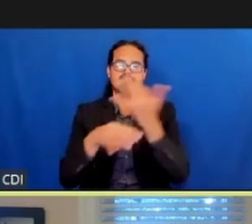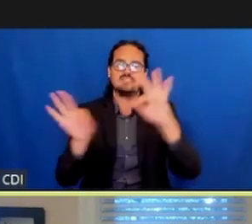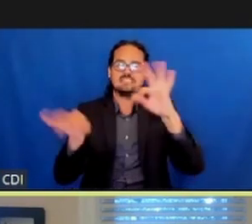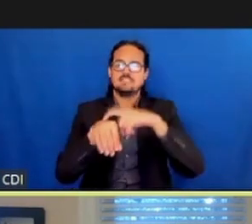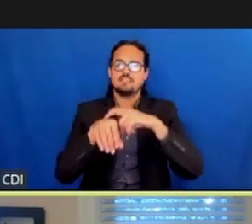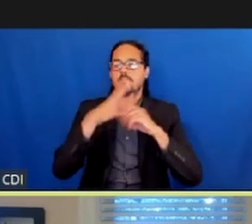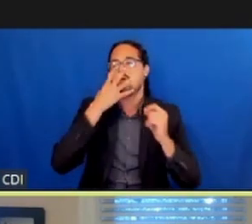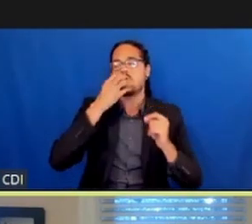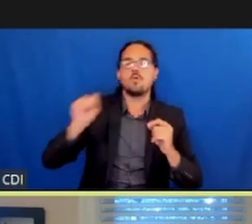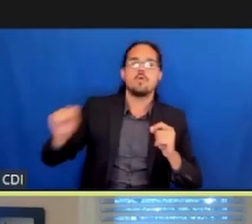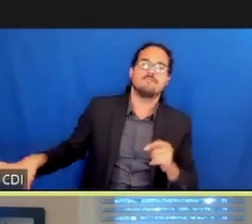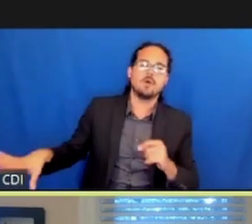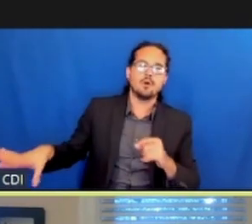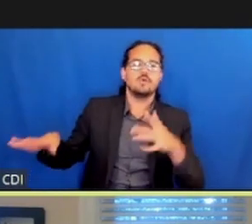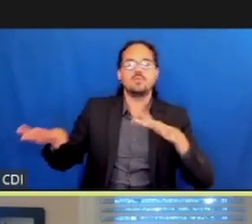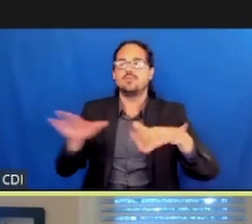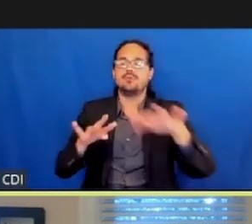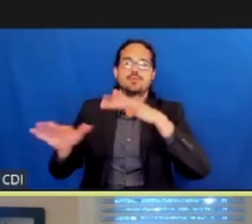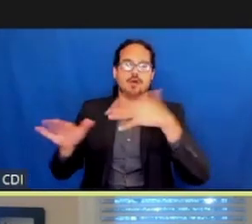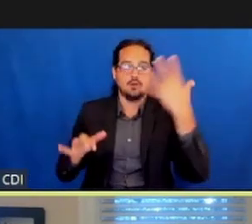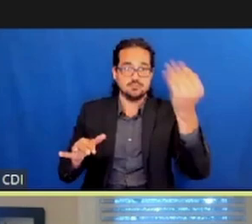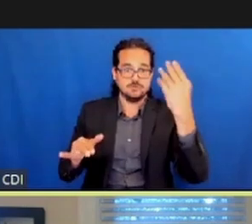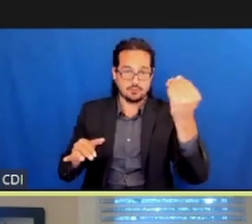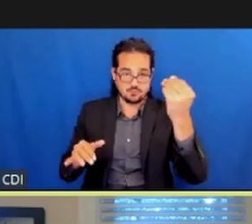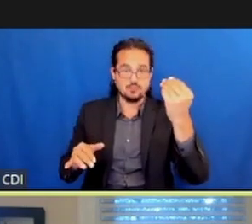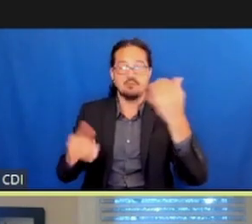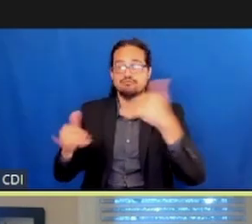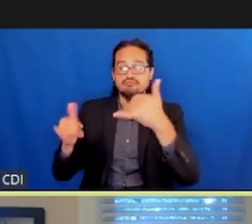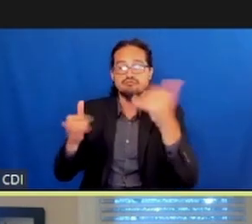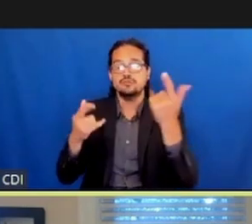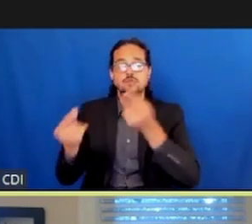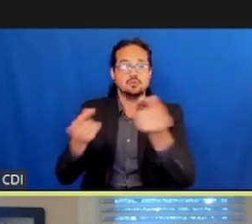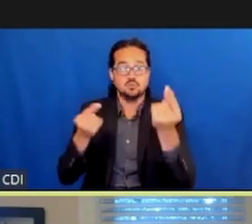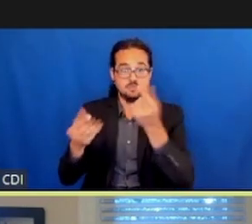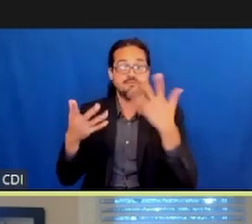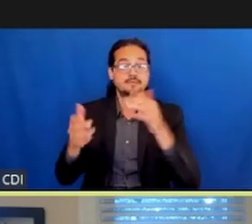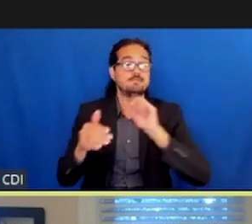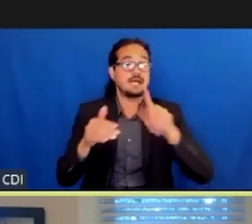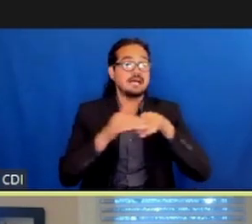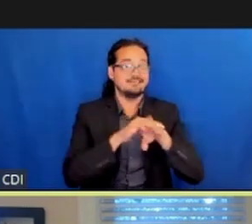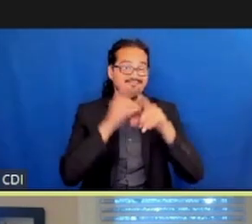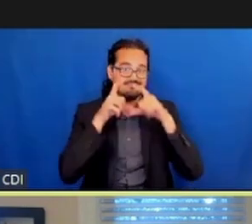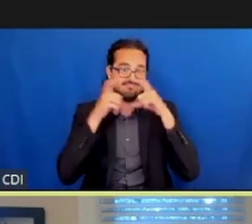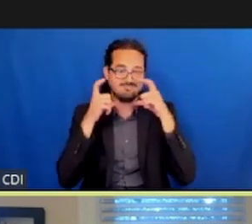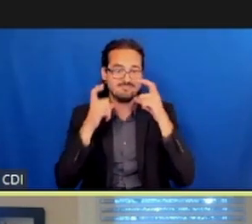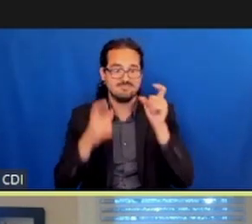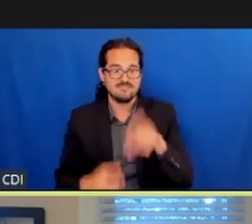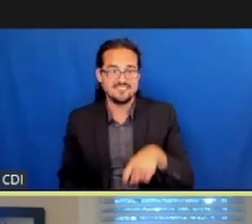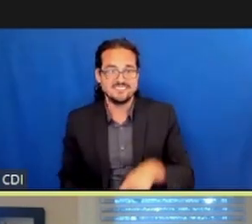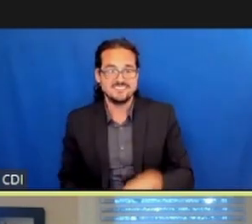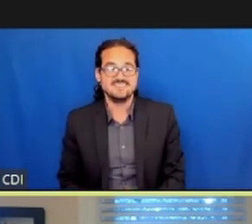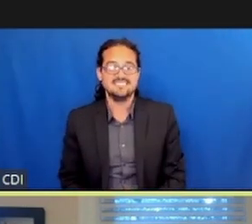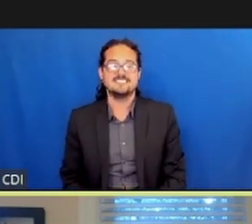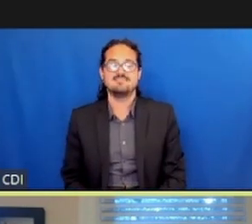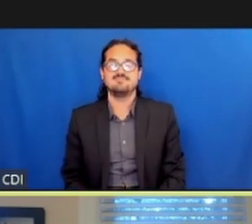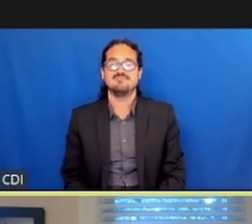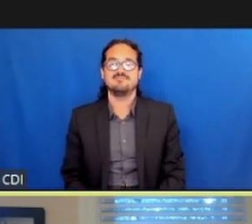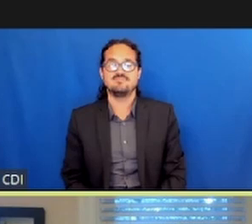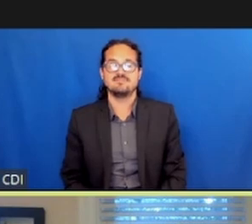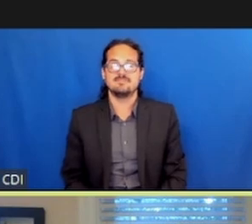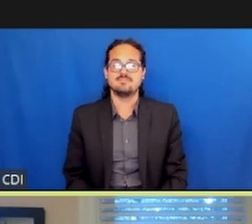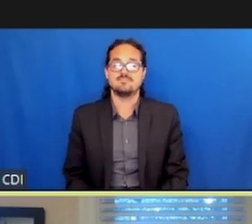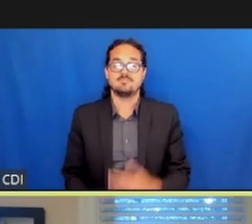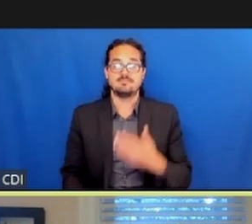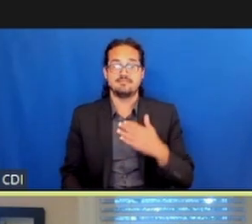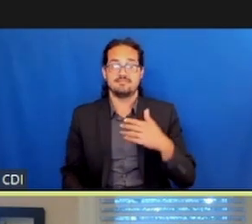So I'm a family with children who are unvaccinated. So we still have to move, those families still have to move a little bit differently or more cautiously.